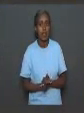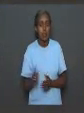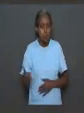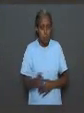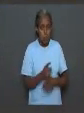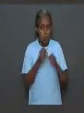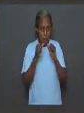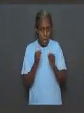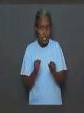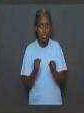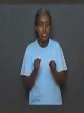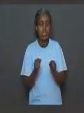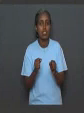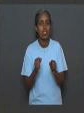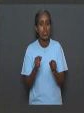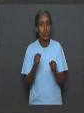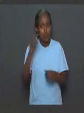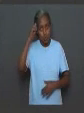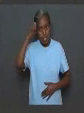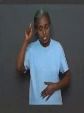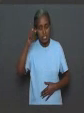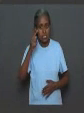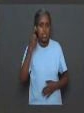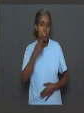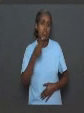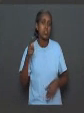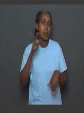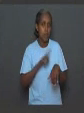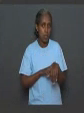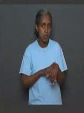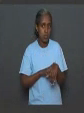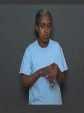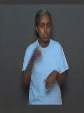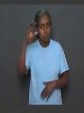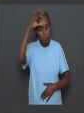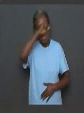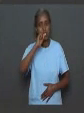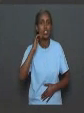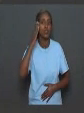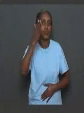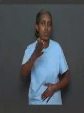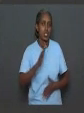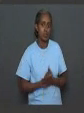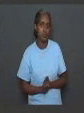theory, sometimes we must attempt to predict the future.